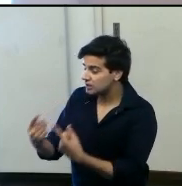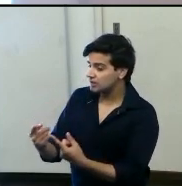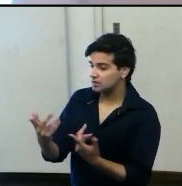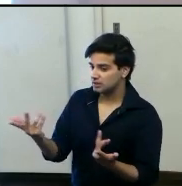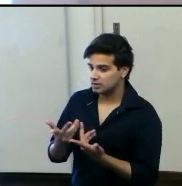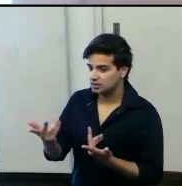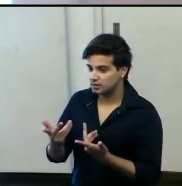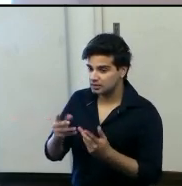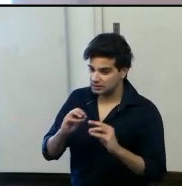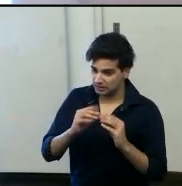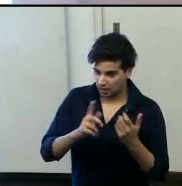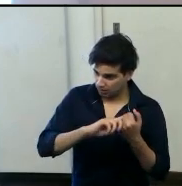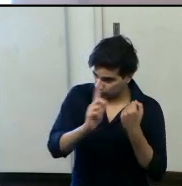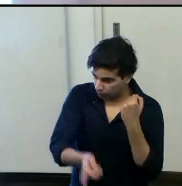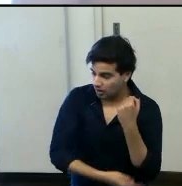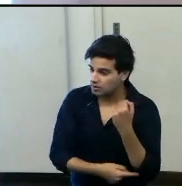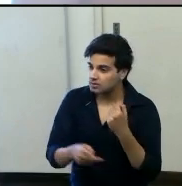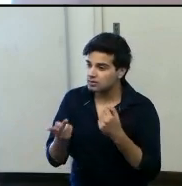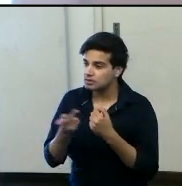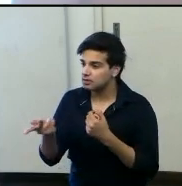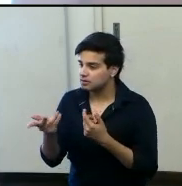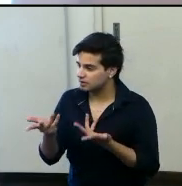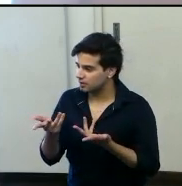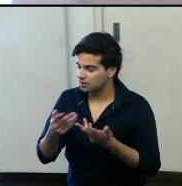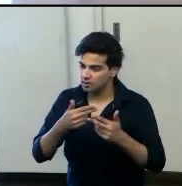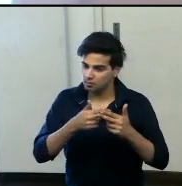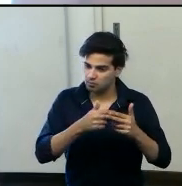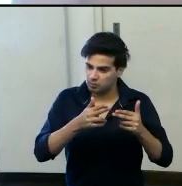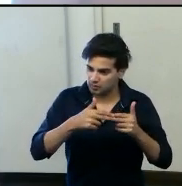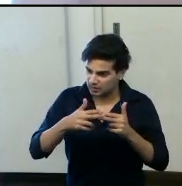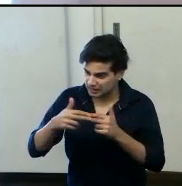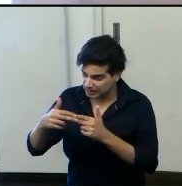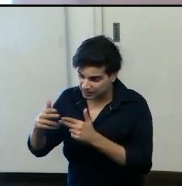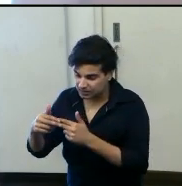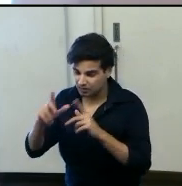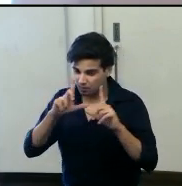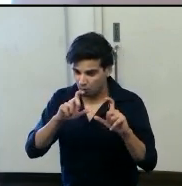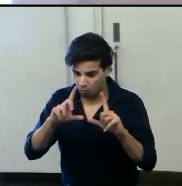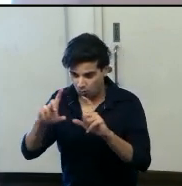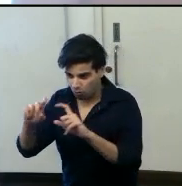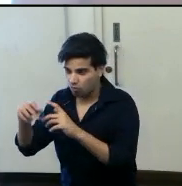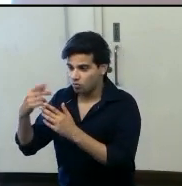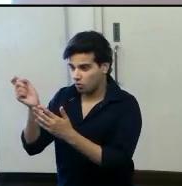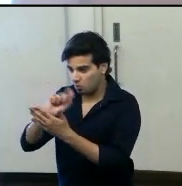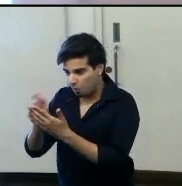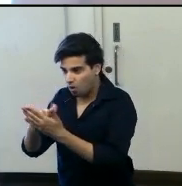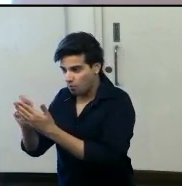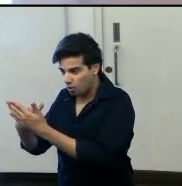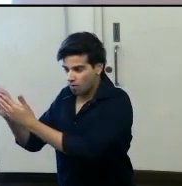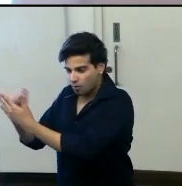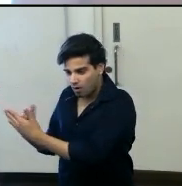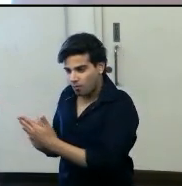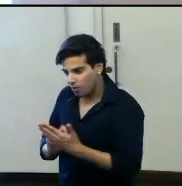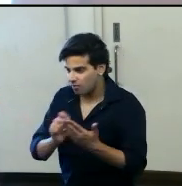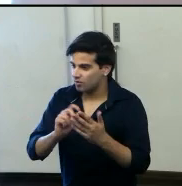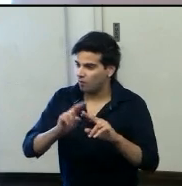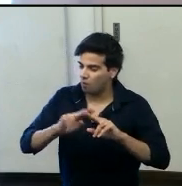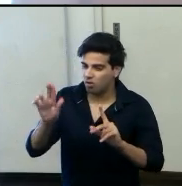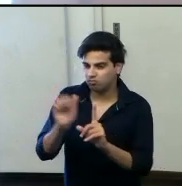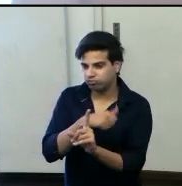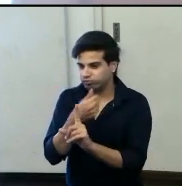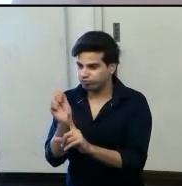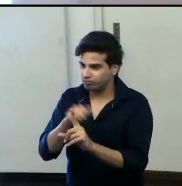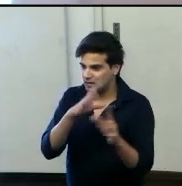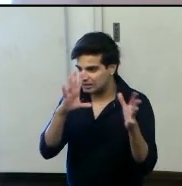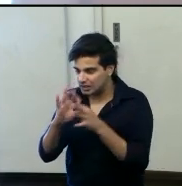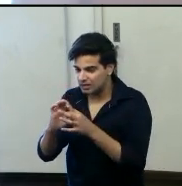beginning till end, has a series of images and poems all around violence,